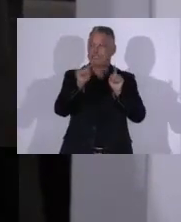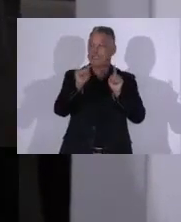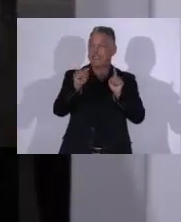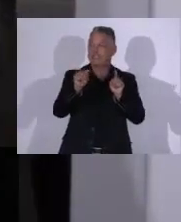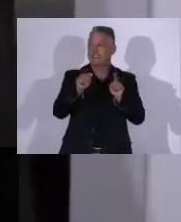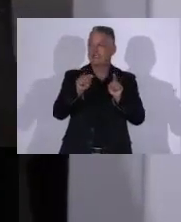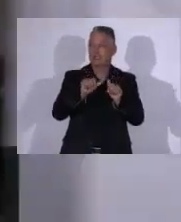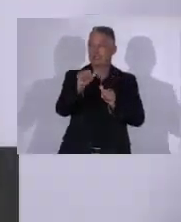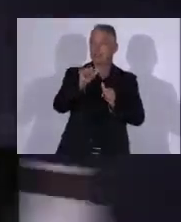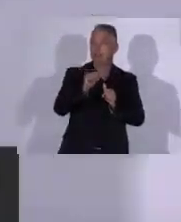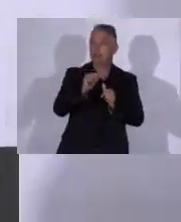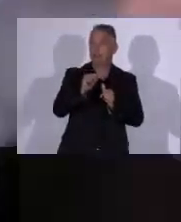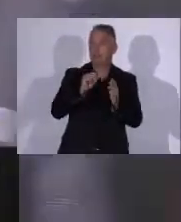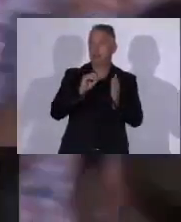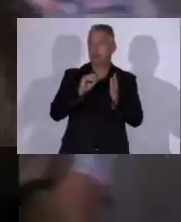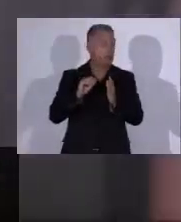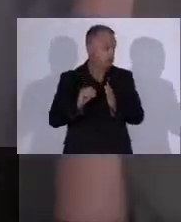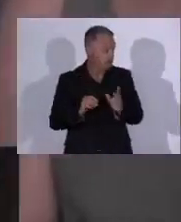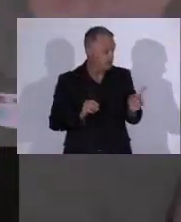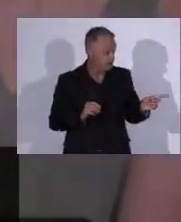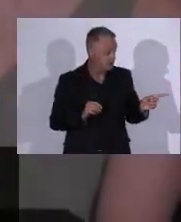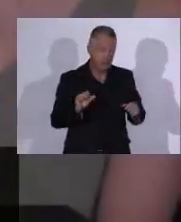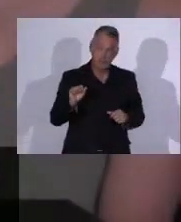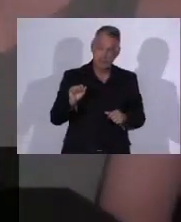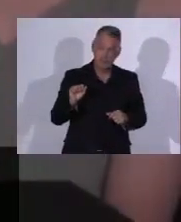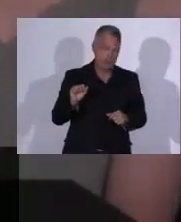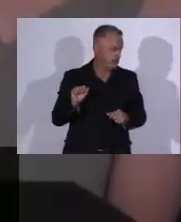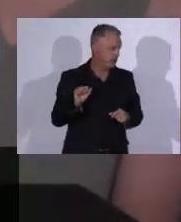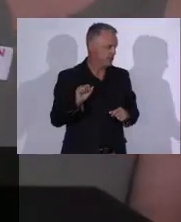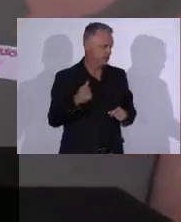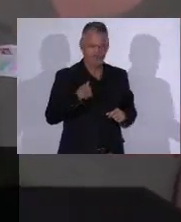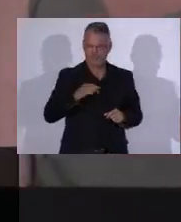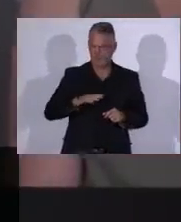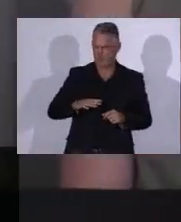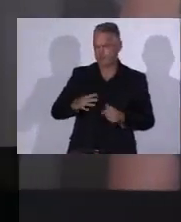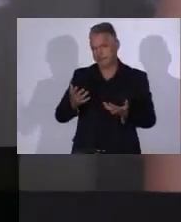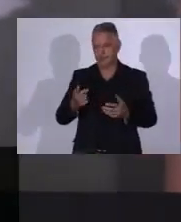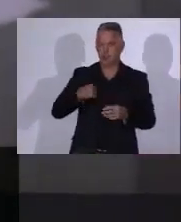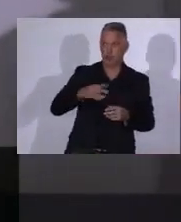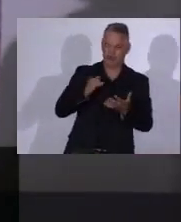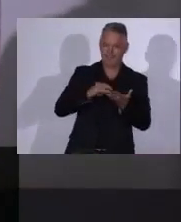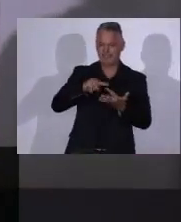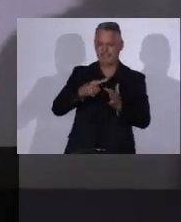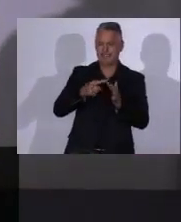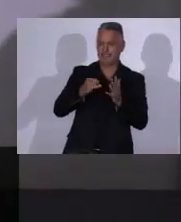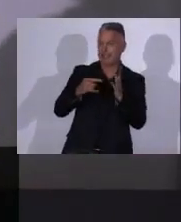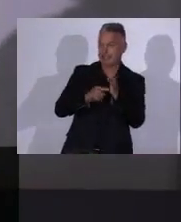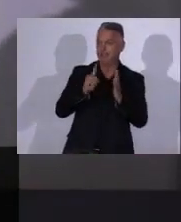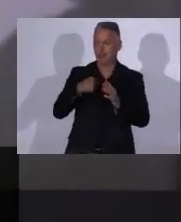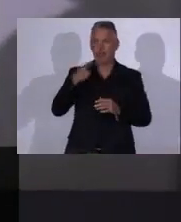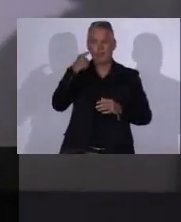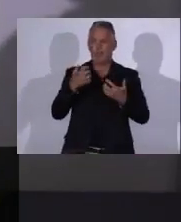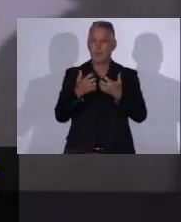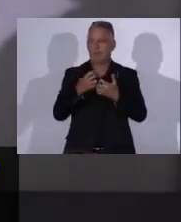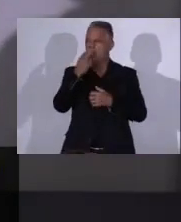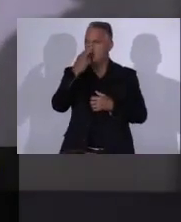debriefs? Well, first of all, I think I don't want to be too sexist, but I do think some of the older guys prefer